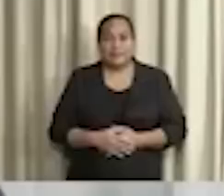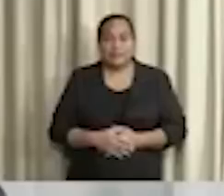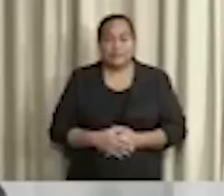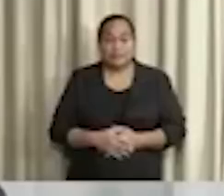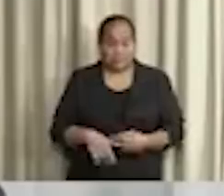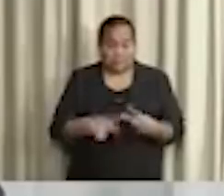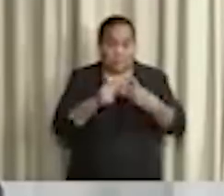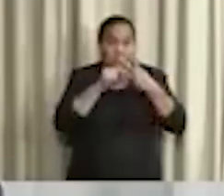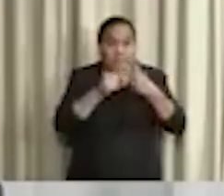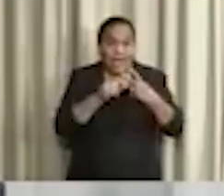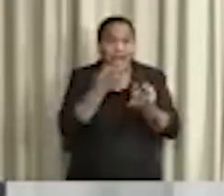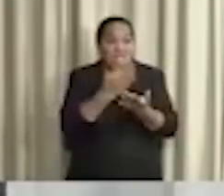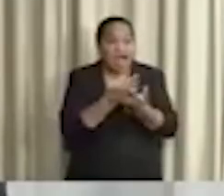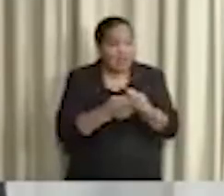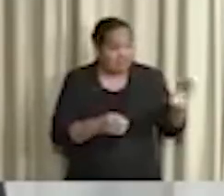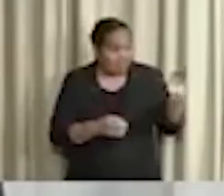Redeployment of funds.